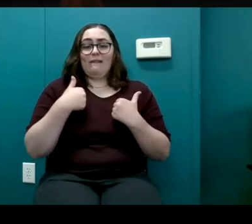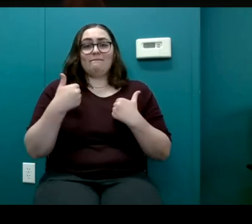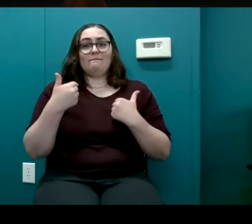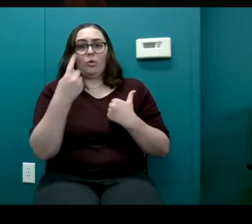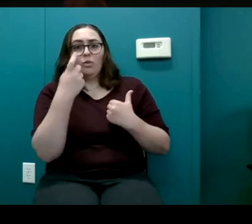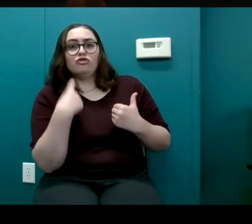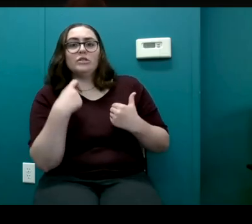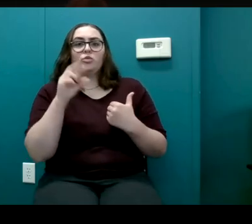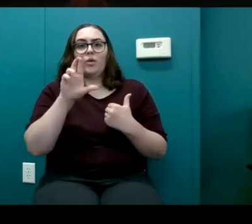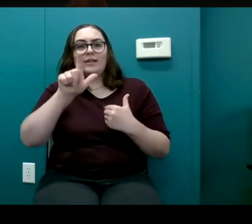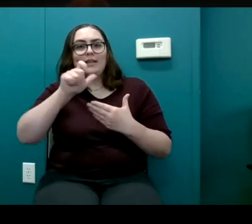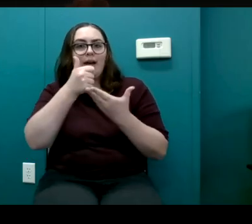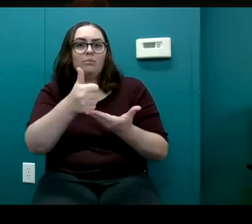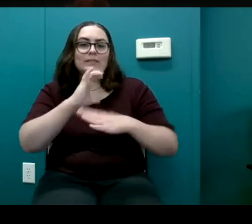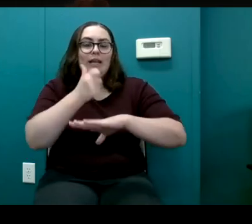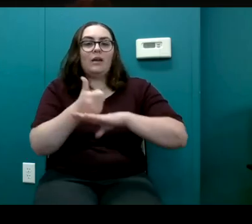assistance in creating one.